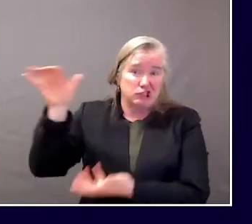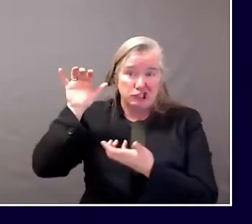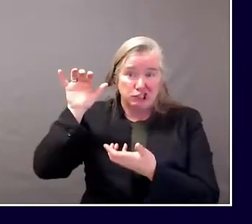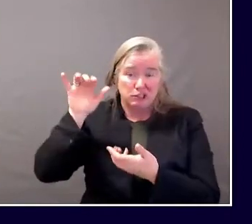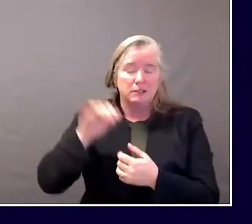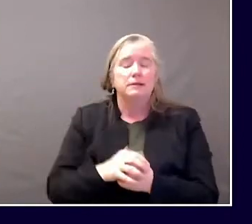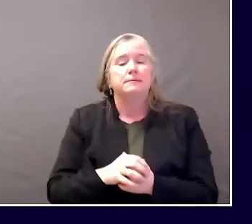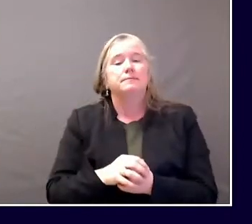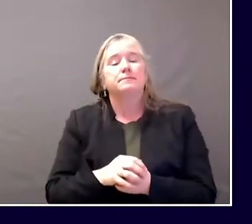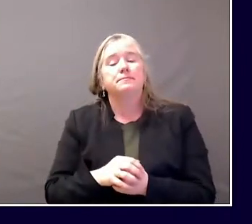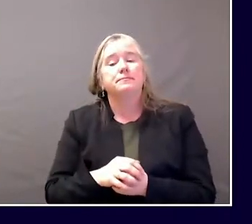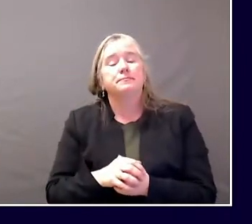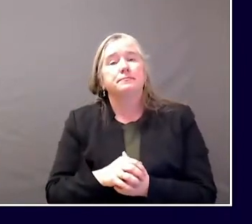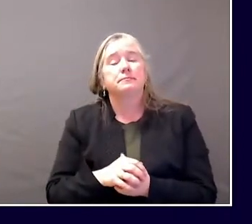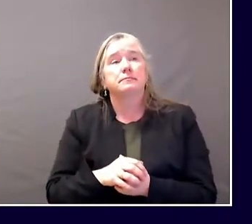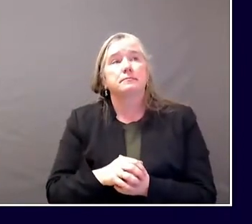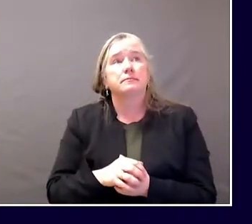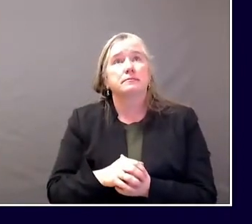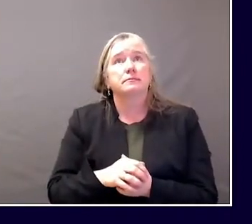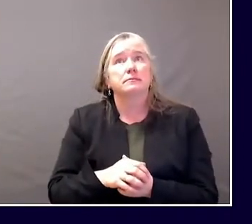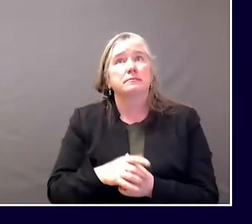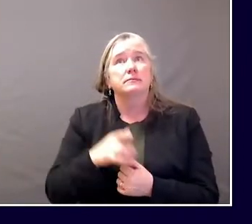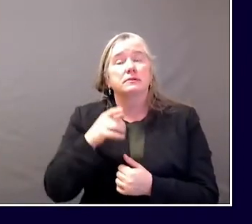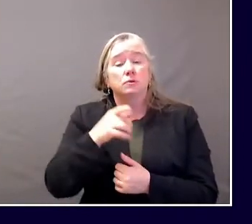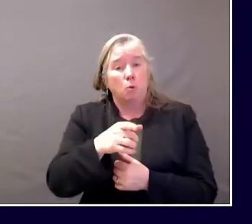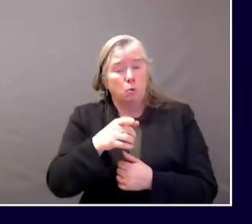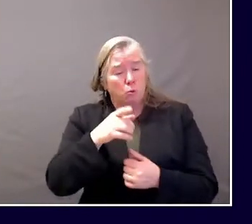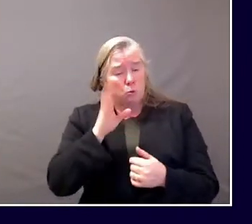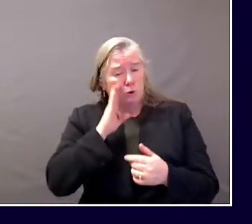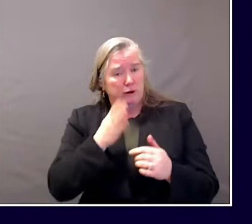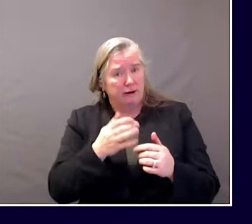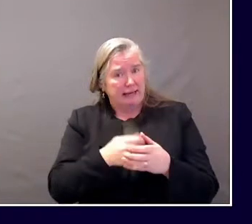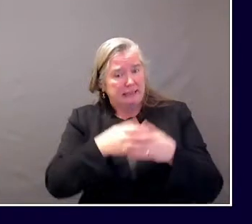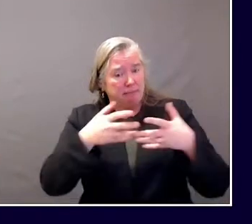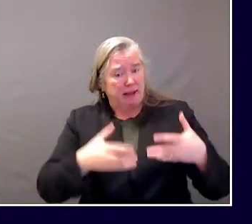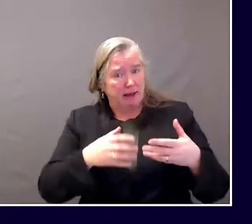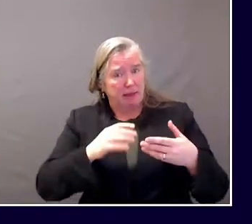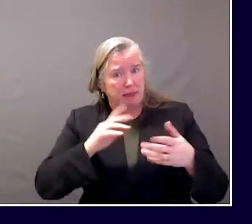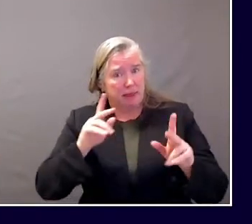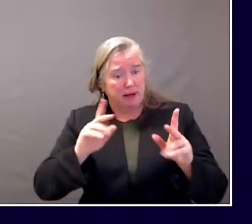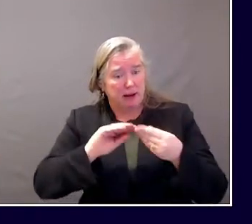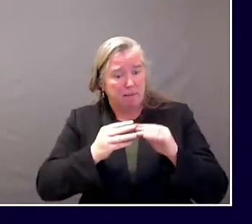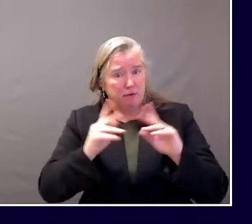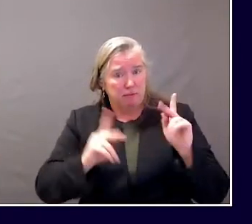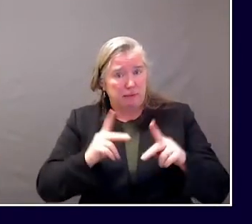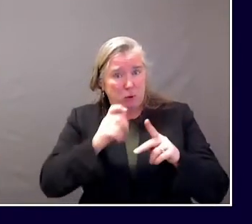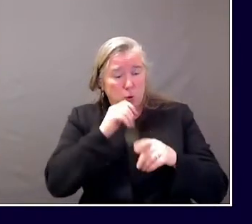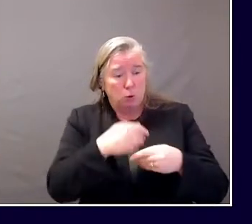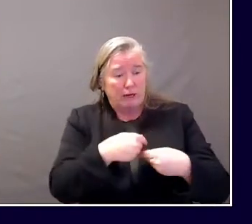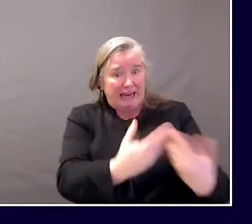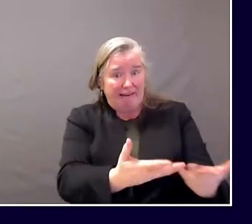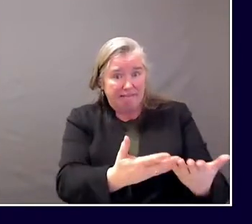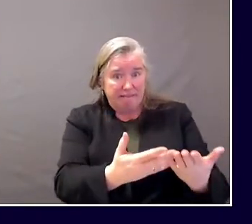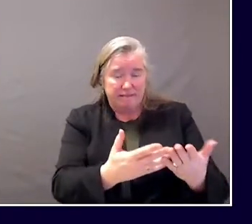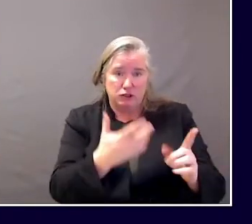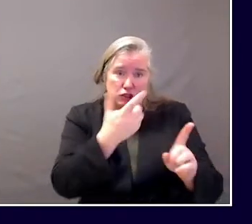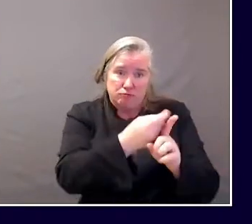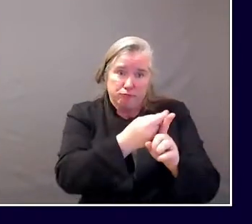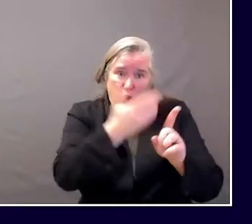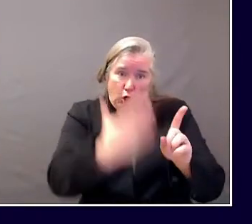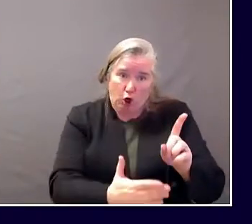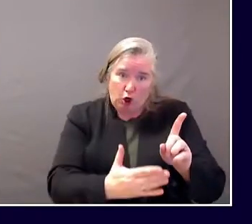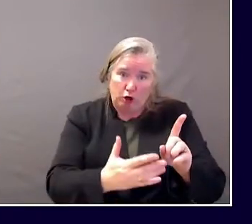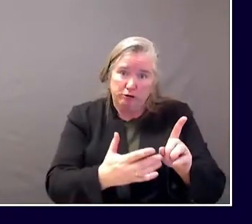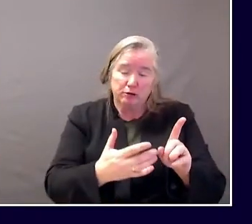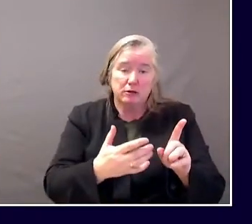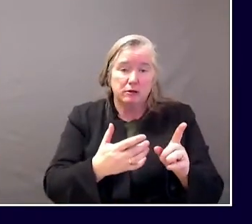of people who administer the vaccine? And would it be that more vaccines become available, and just that through that process? And